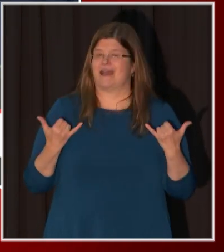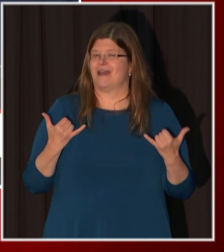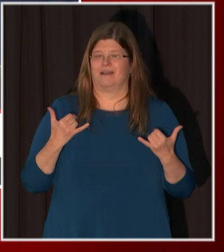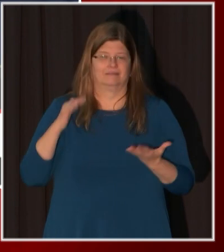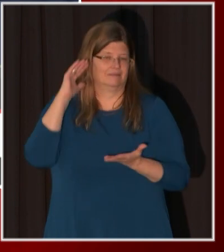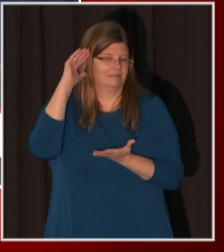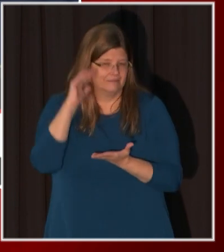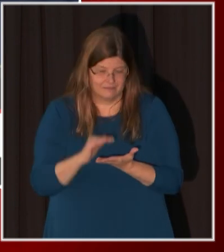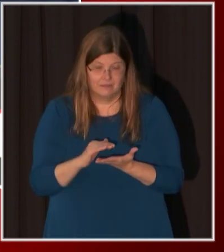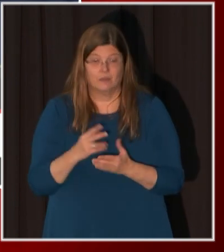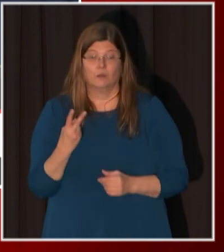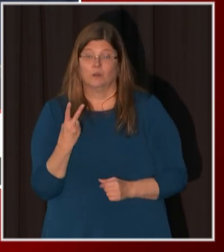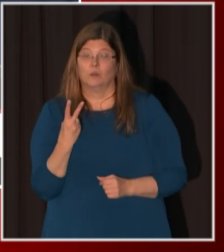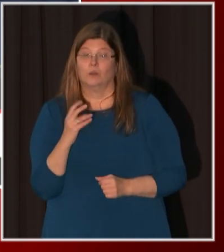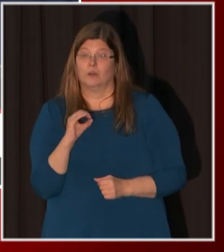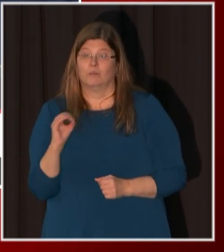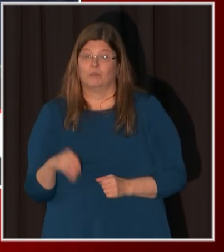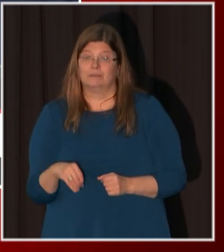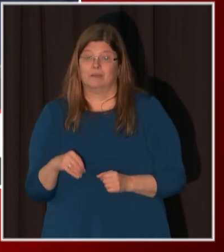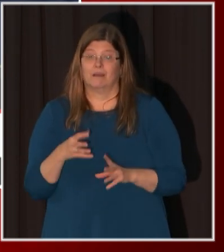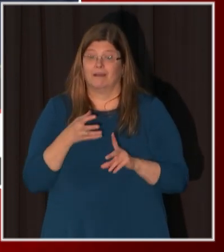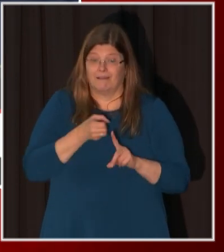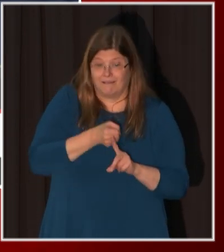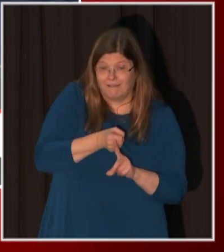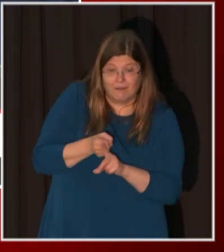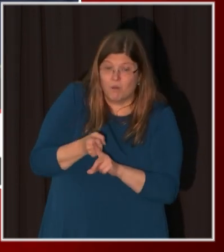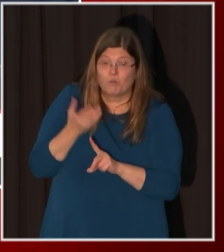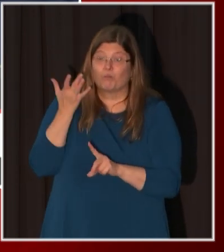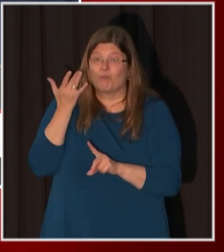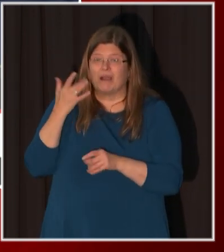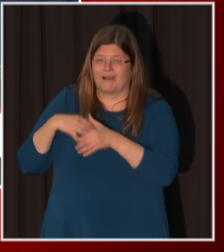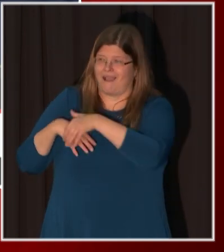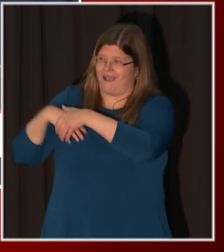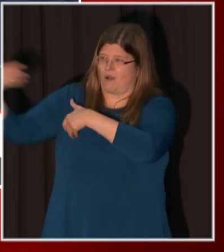of the cases in the district are related to local transmission.